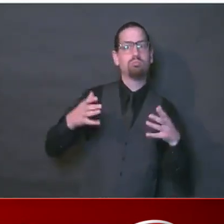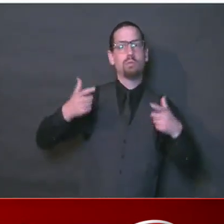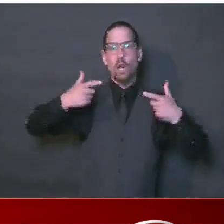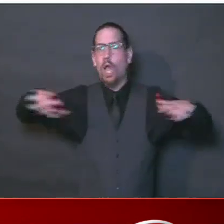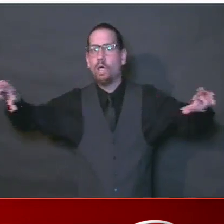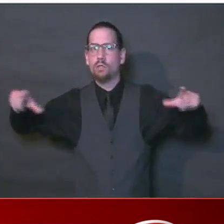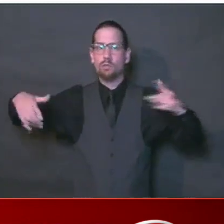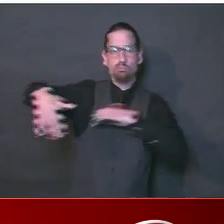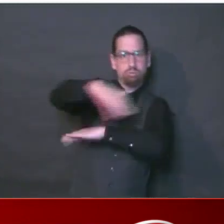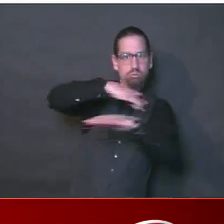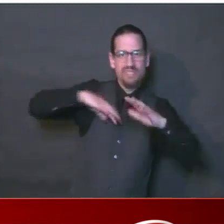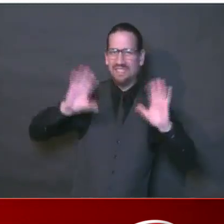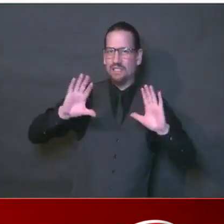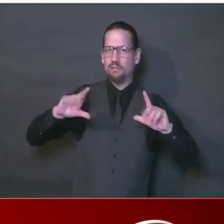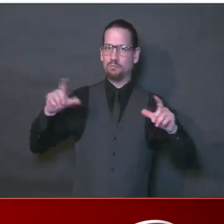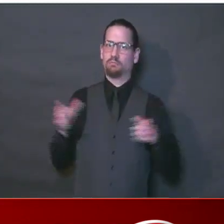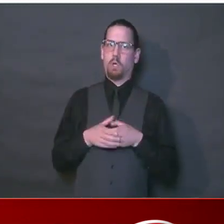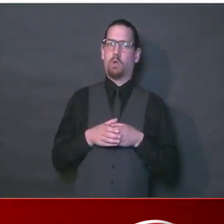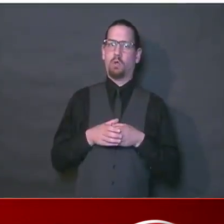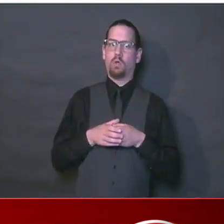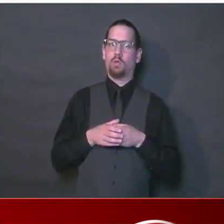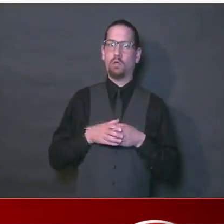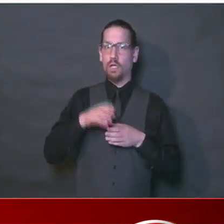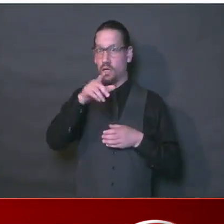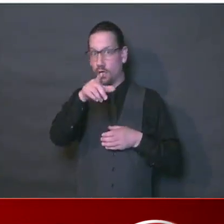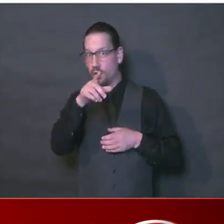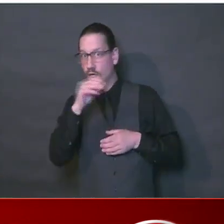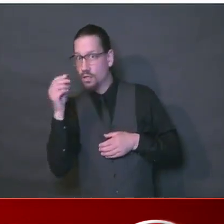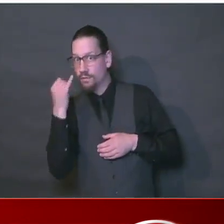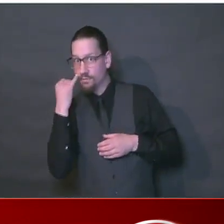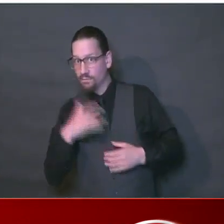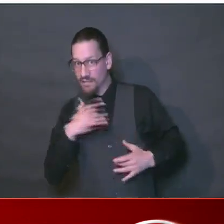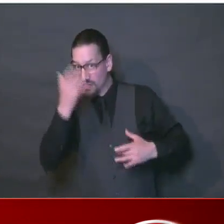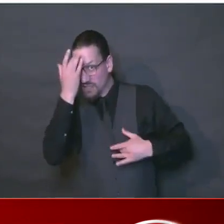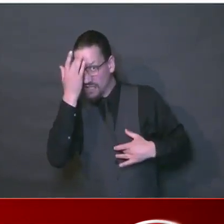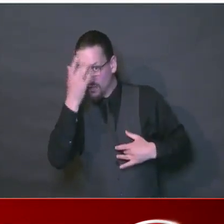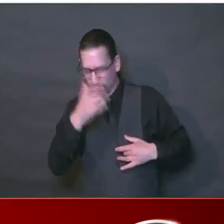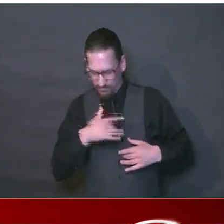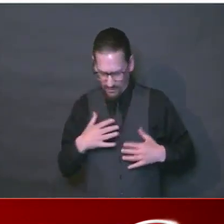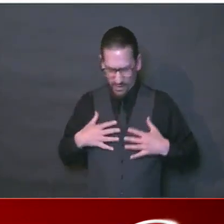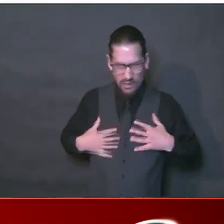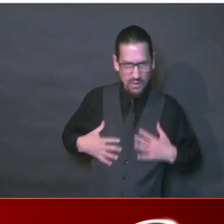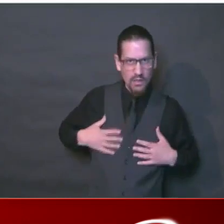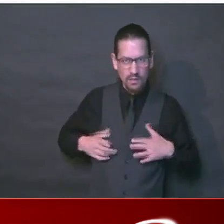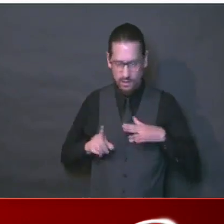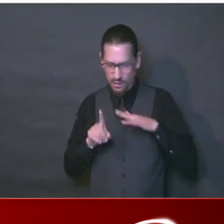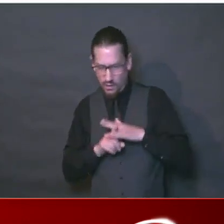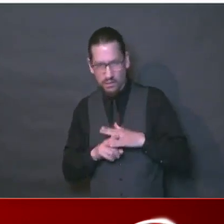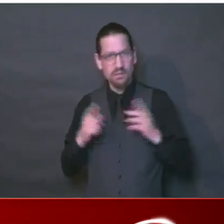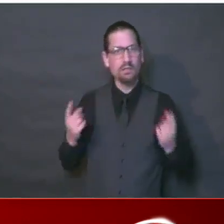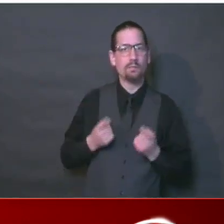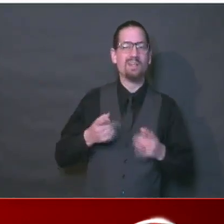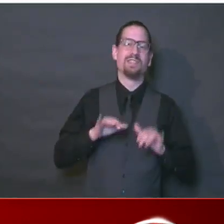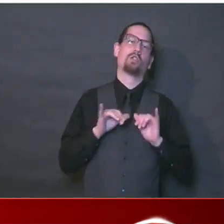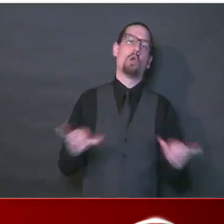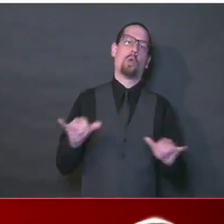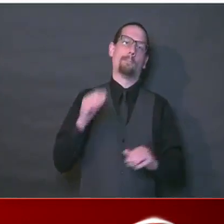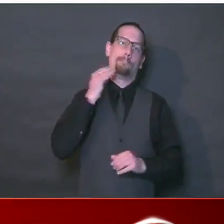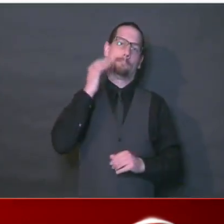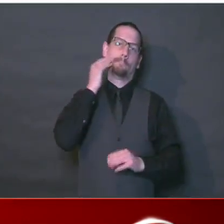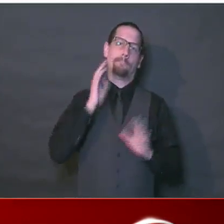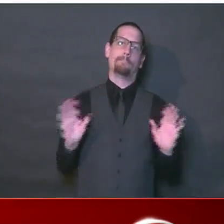sick. On this same theme of being confident but not complacent, I wanted to relay one last thought,